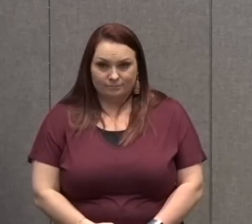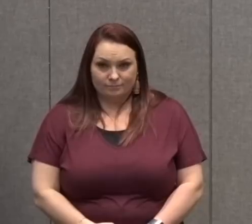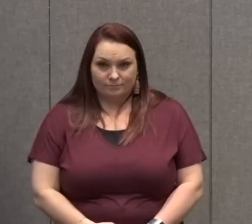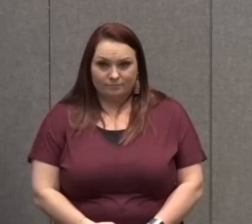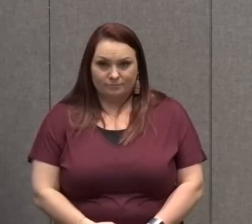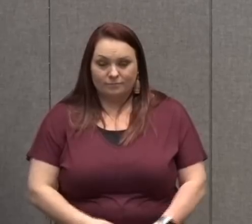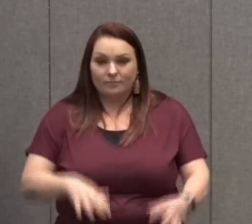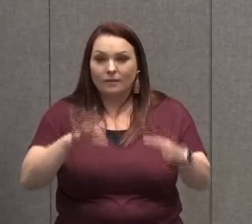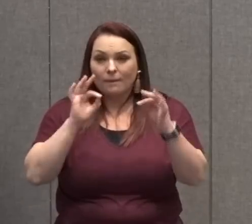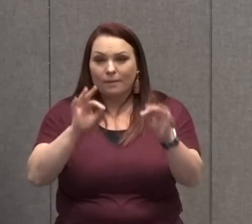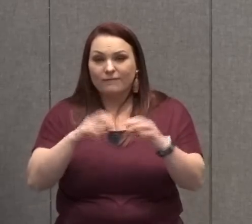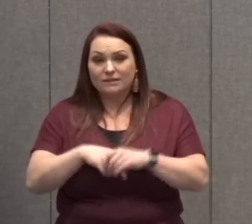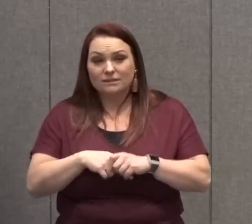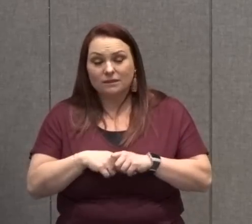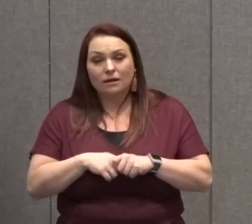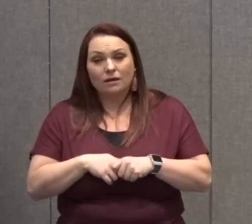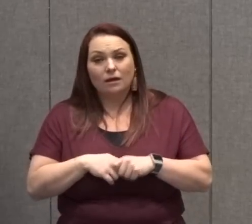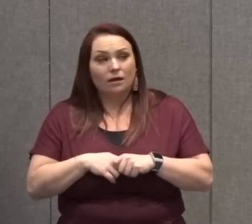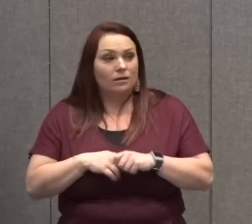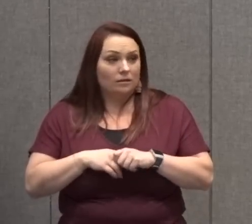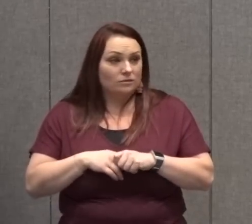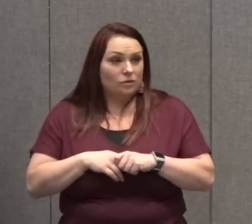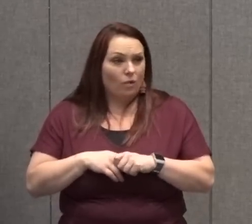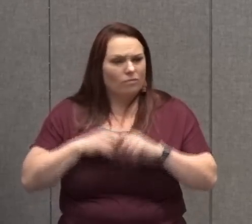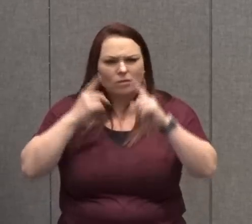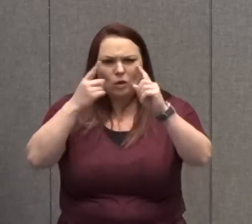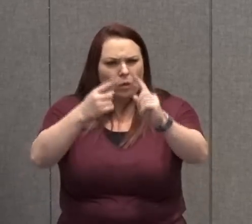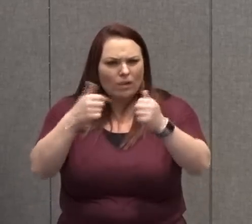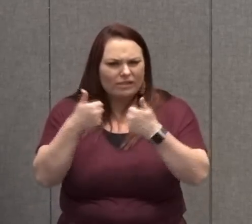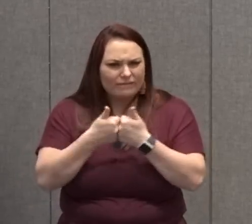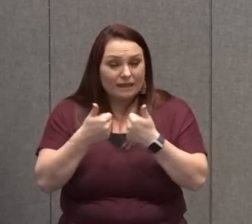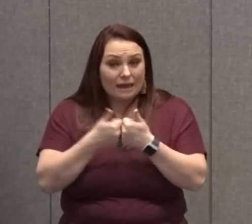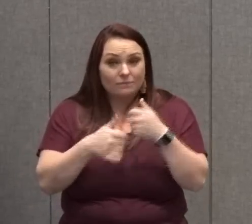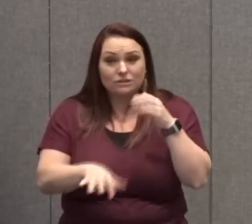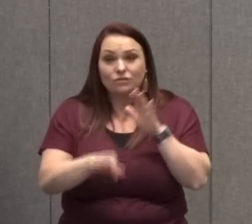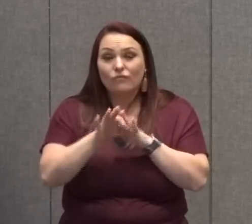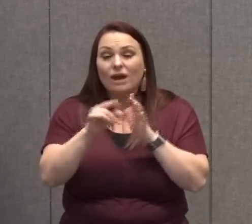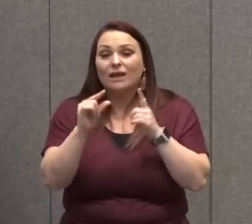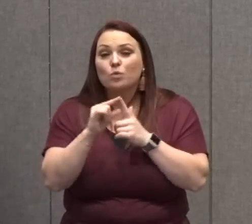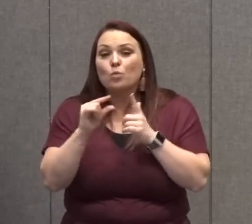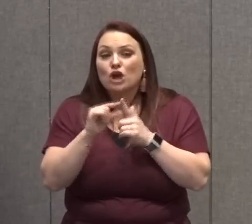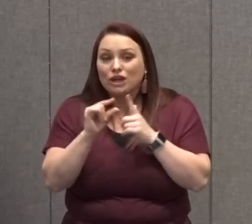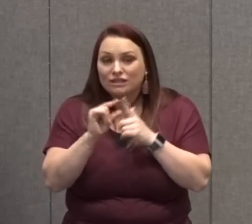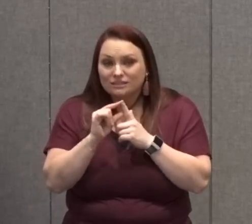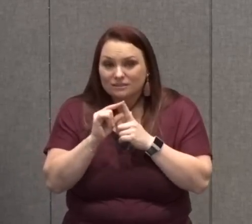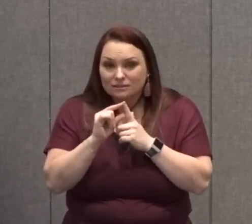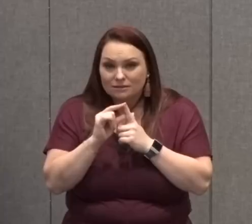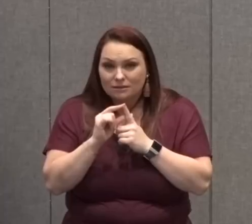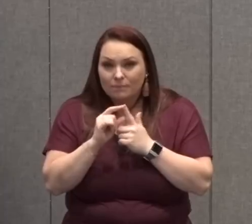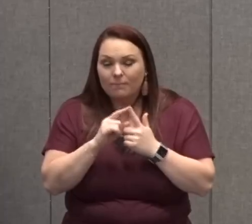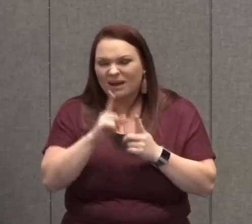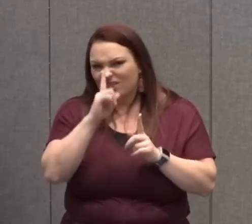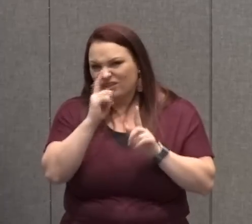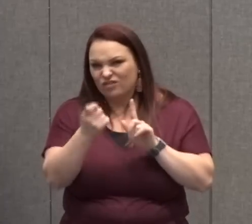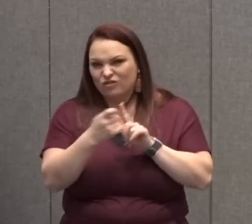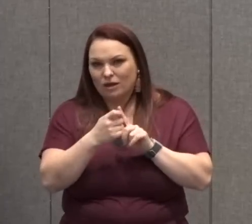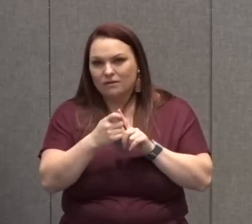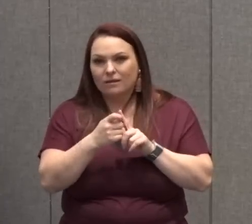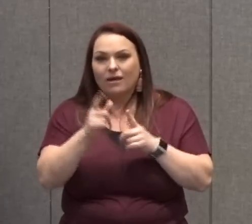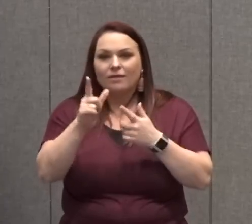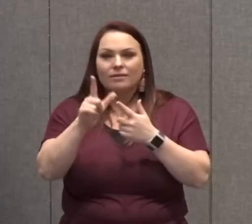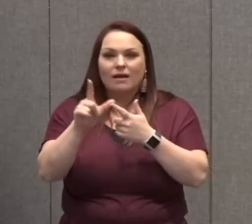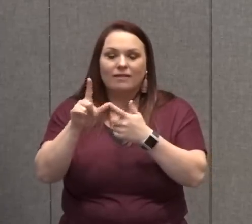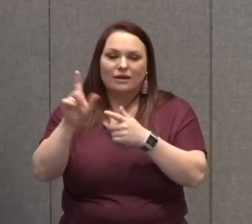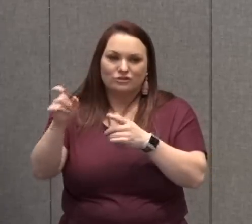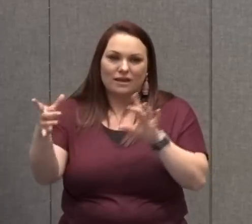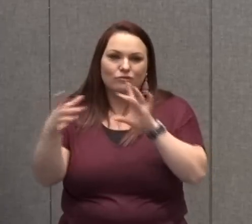perfect so the object of this game is to find words but the trick is the letters